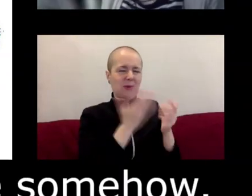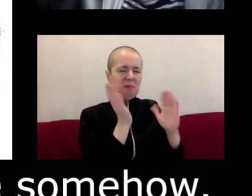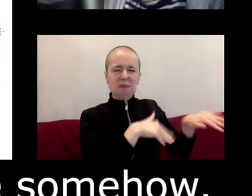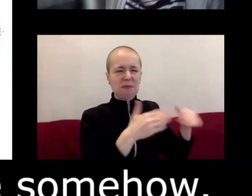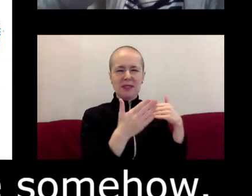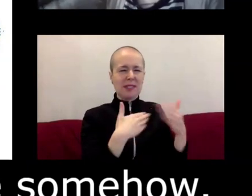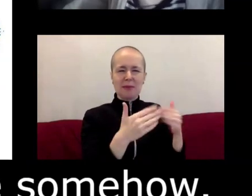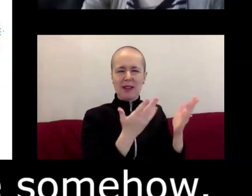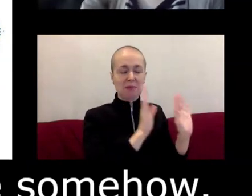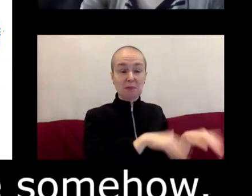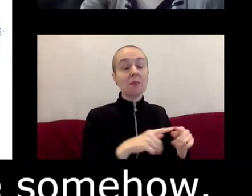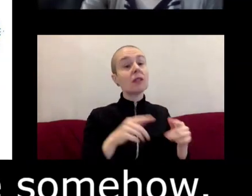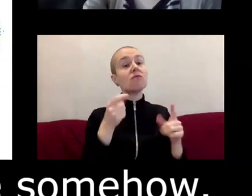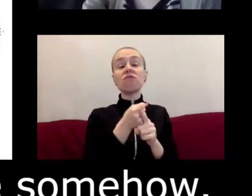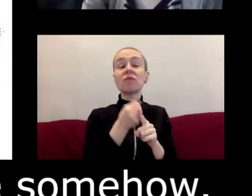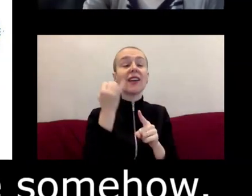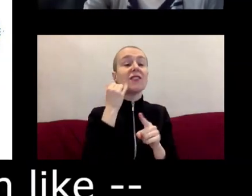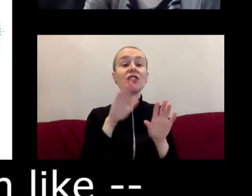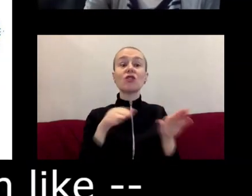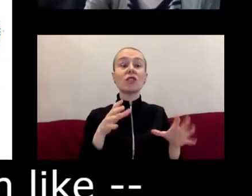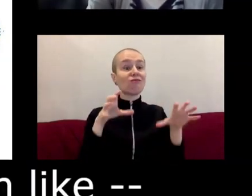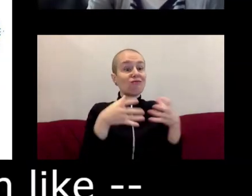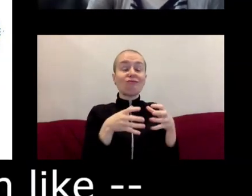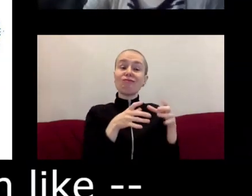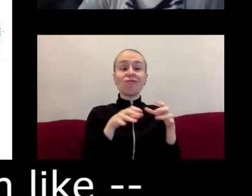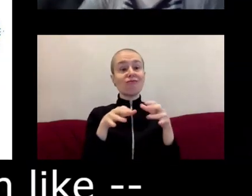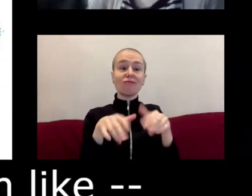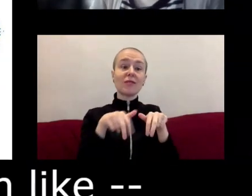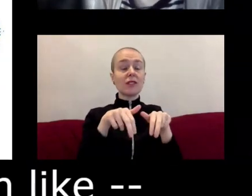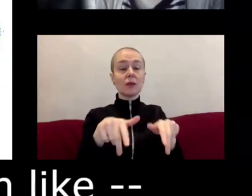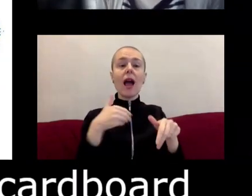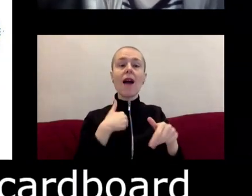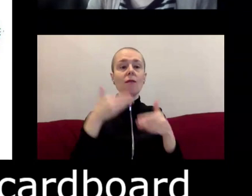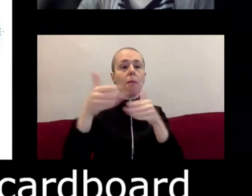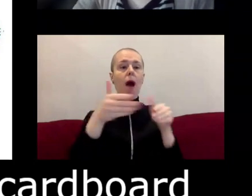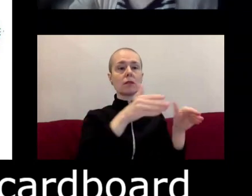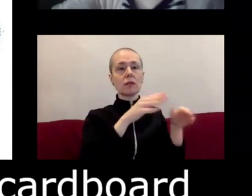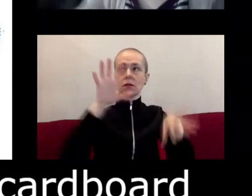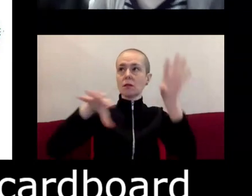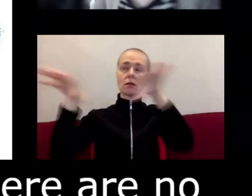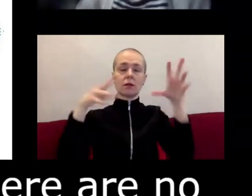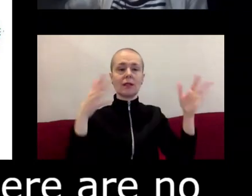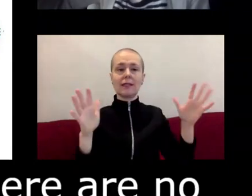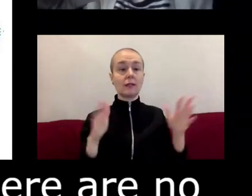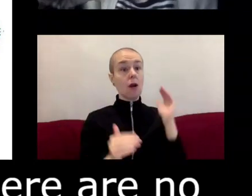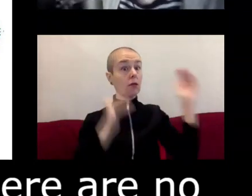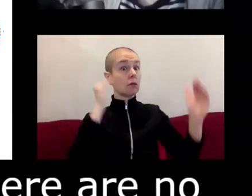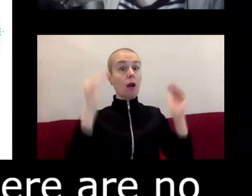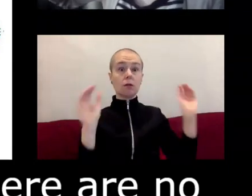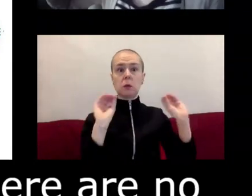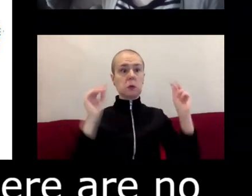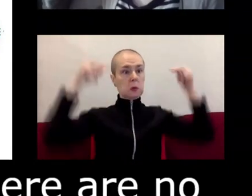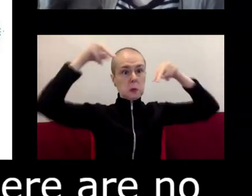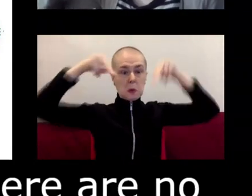with like that it's like filled with cardboard boxes, for example. There are no adults around them. This is not the US.